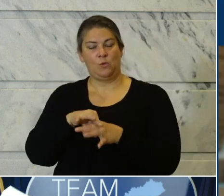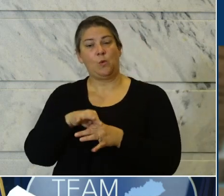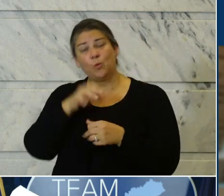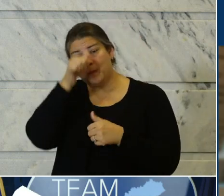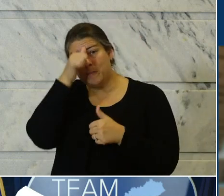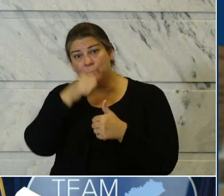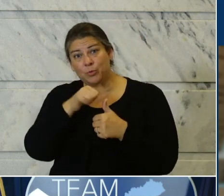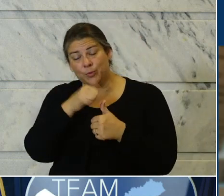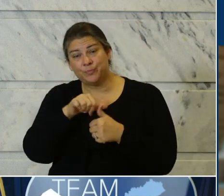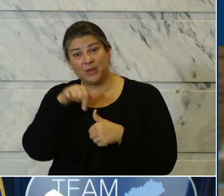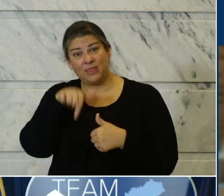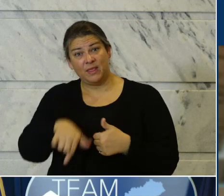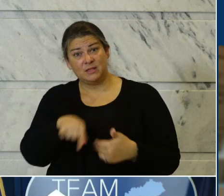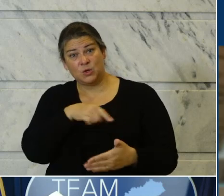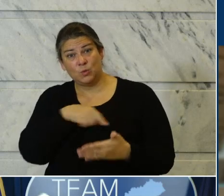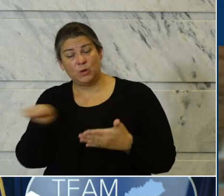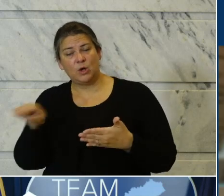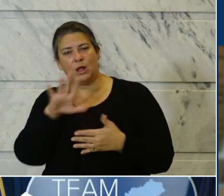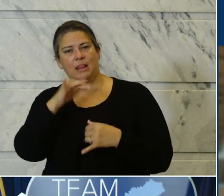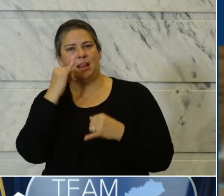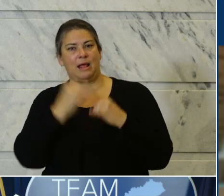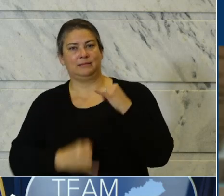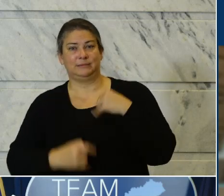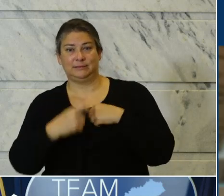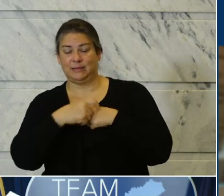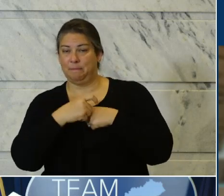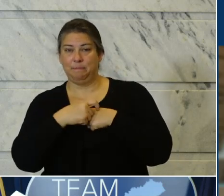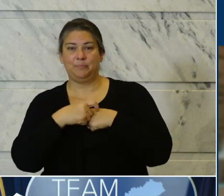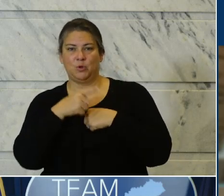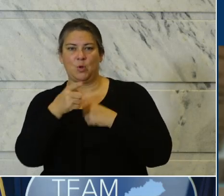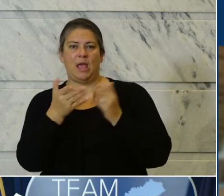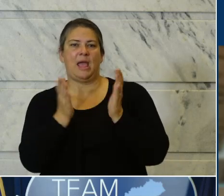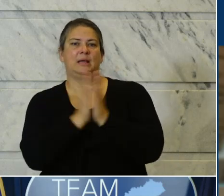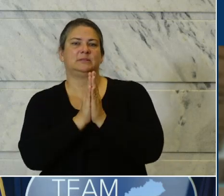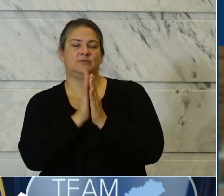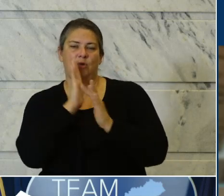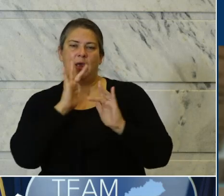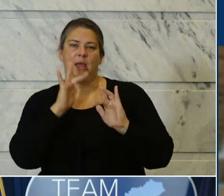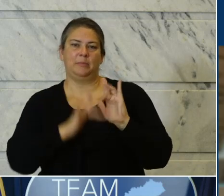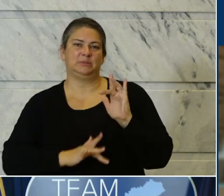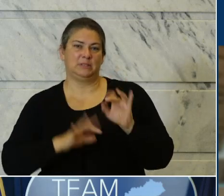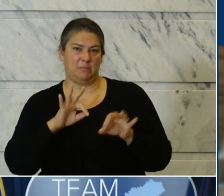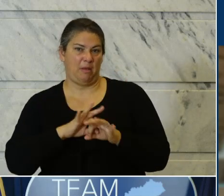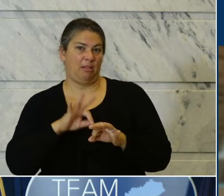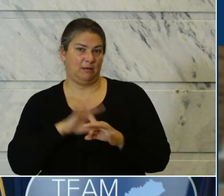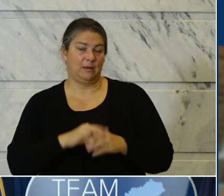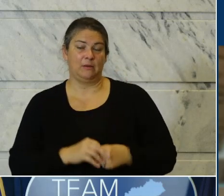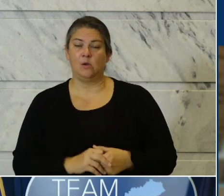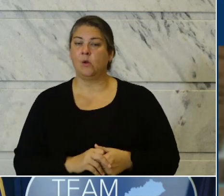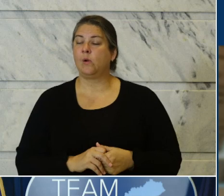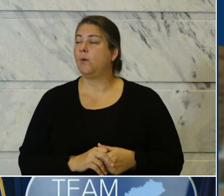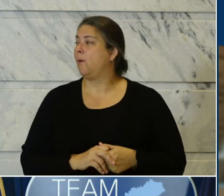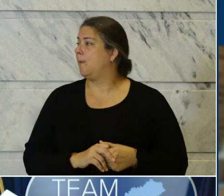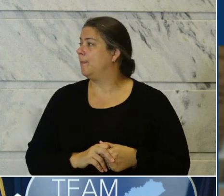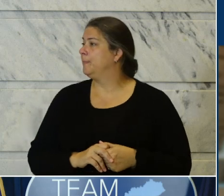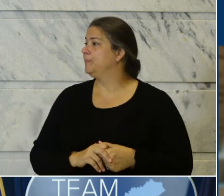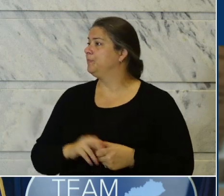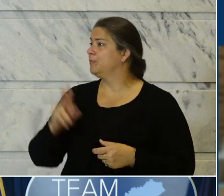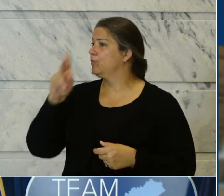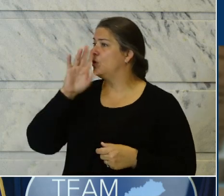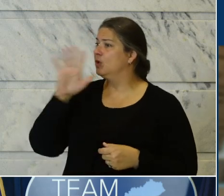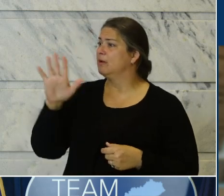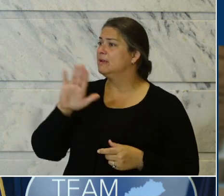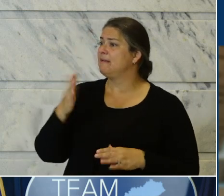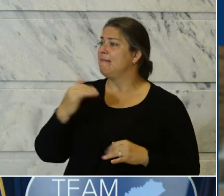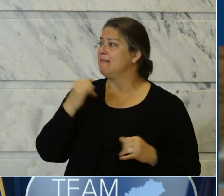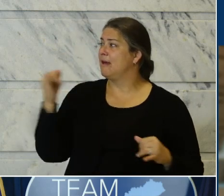Remember, this week is your last time that you can request an absentee ballot. You put up the deadlines. Make